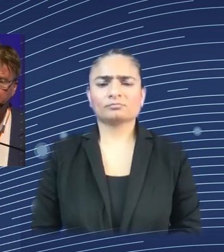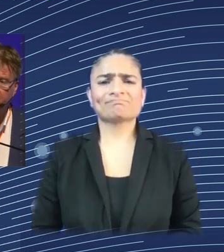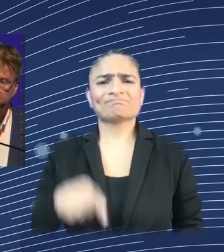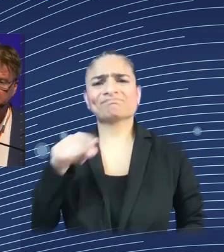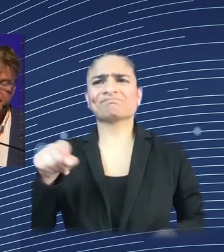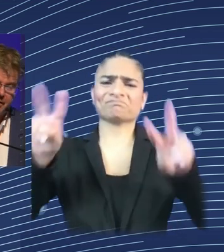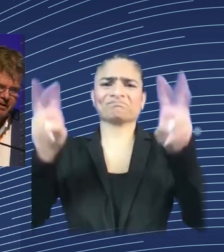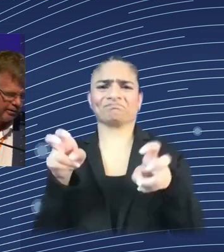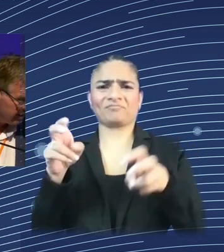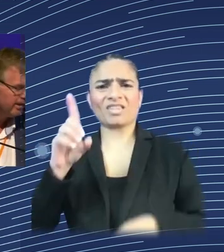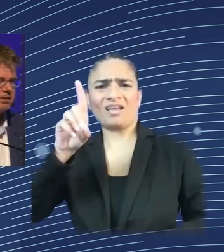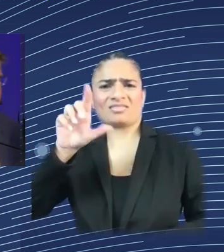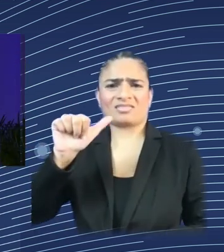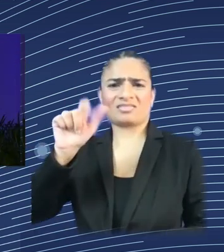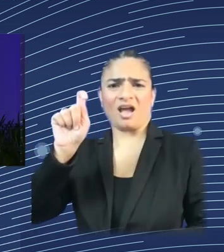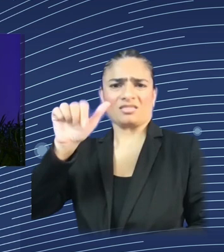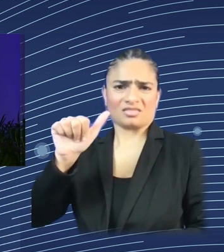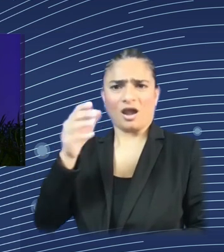specific characteristics